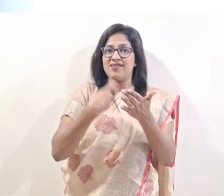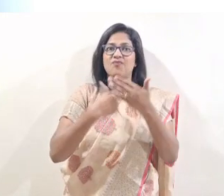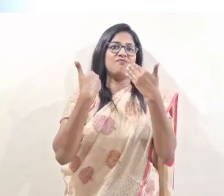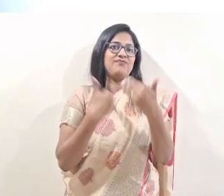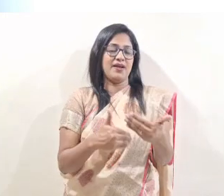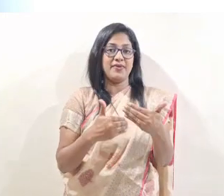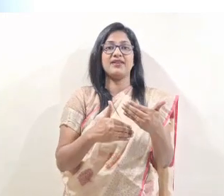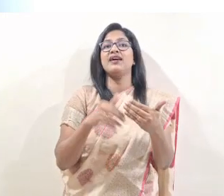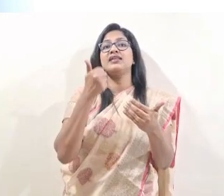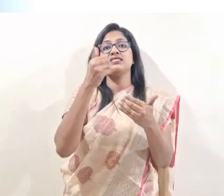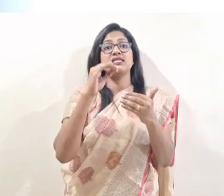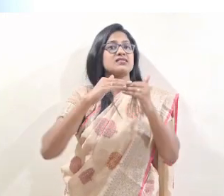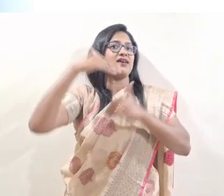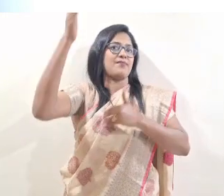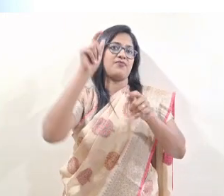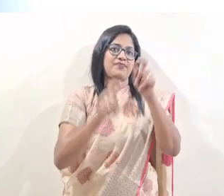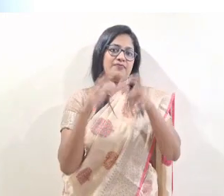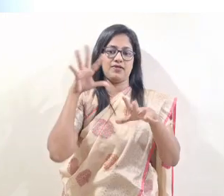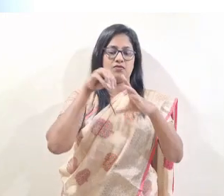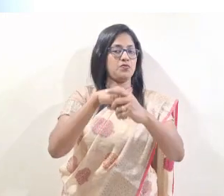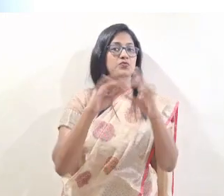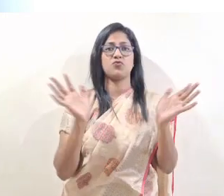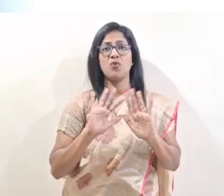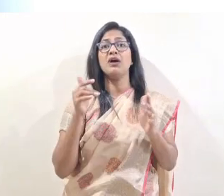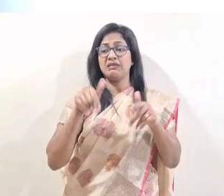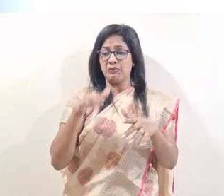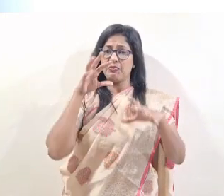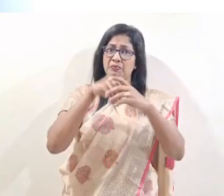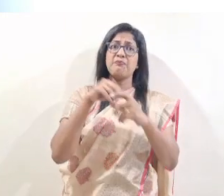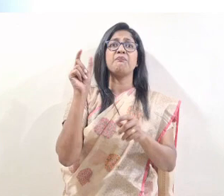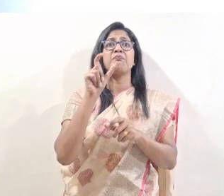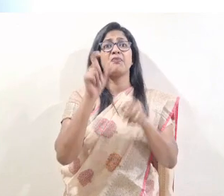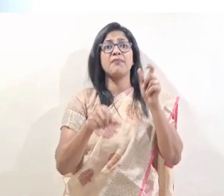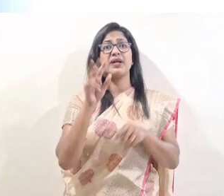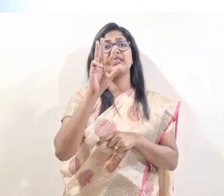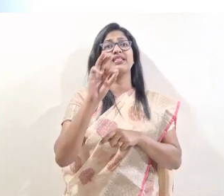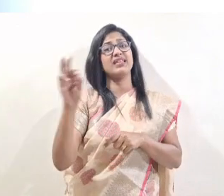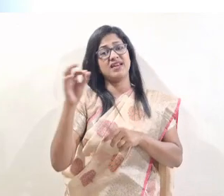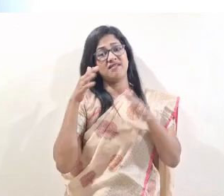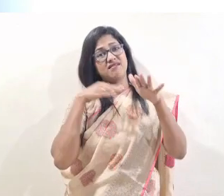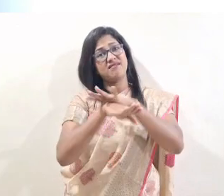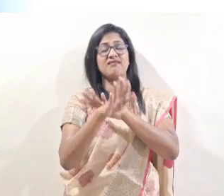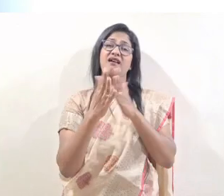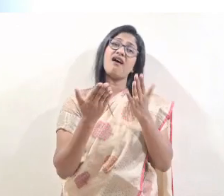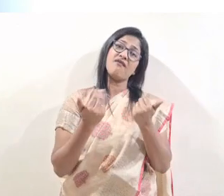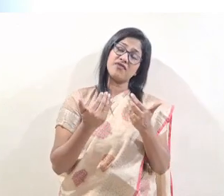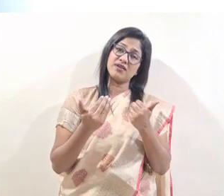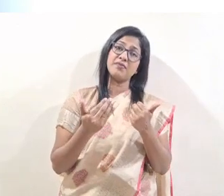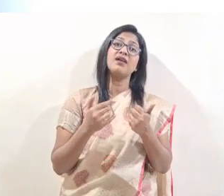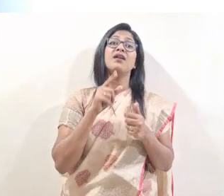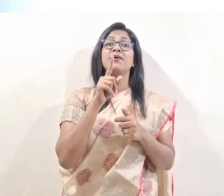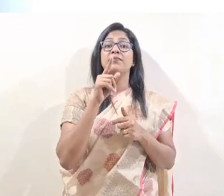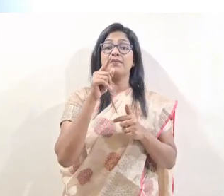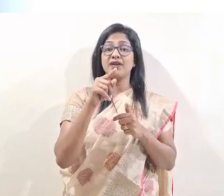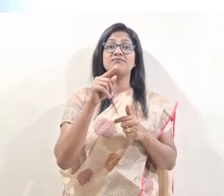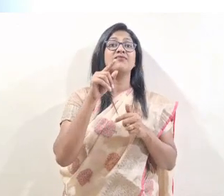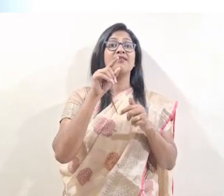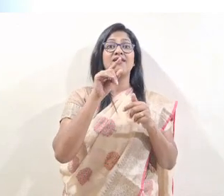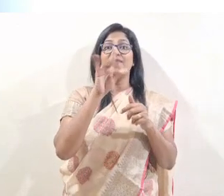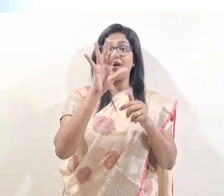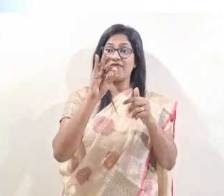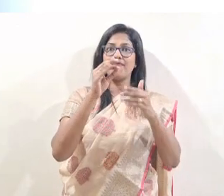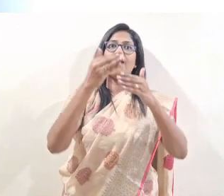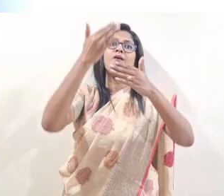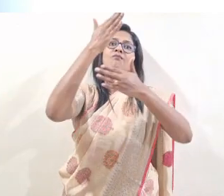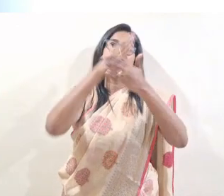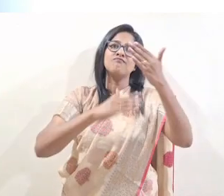these restrictions, not more than 60. Otherwise, we can go up to close to 300 people in a coach. So it was almost 1/5 of